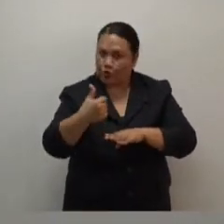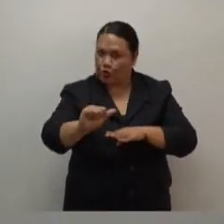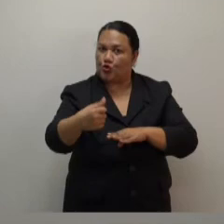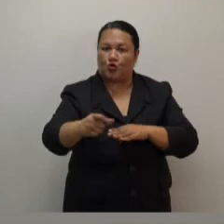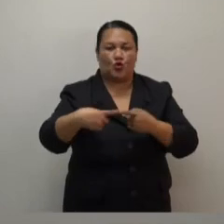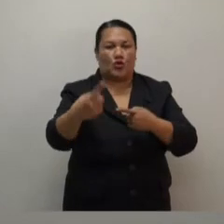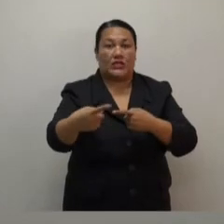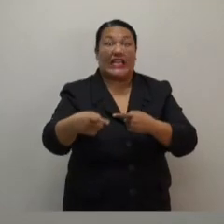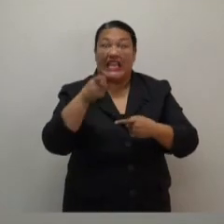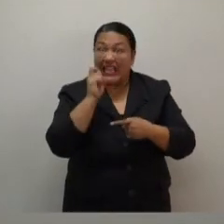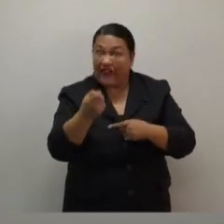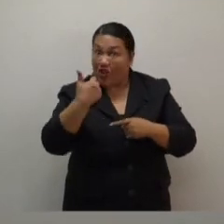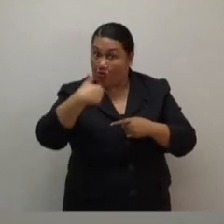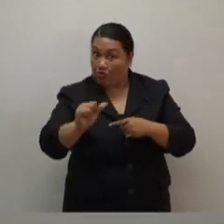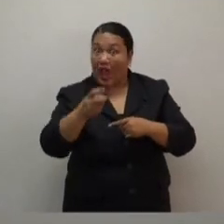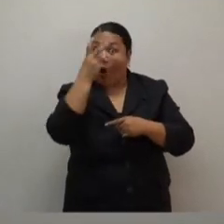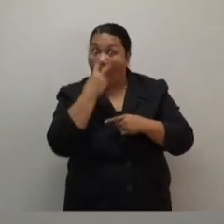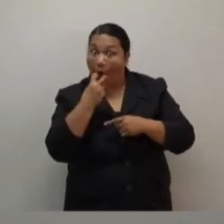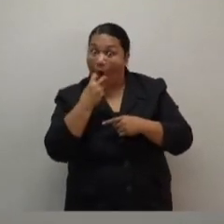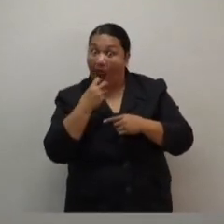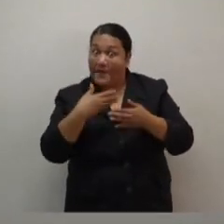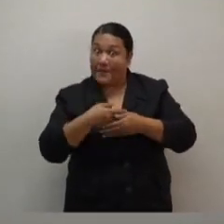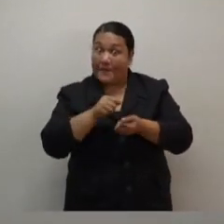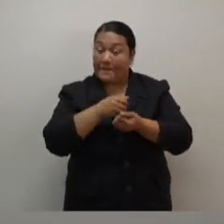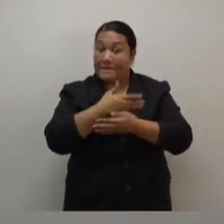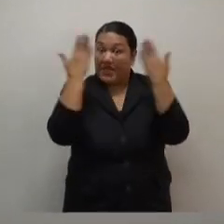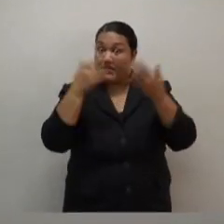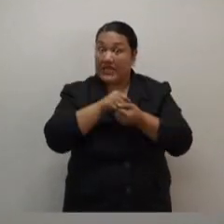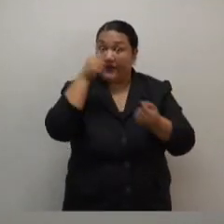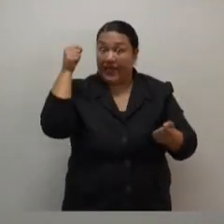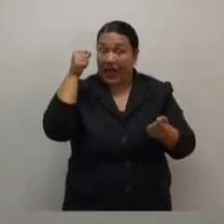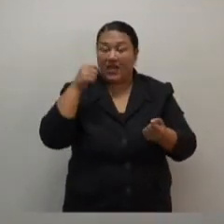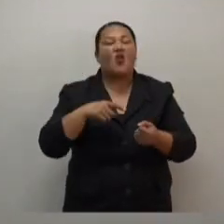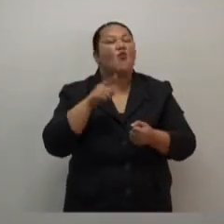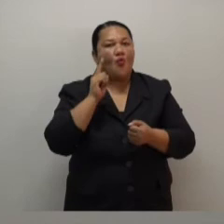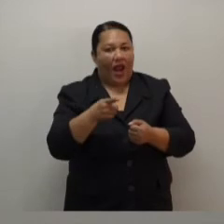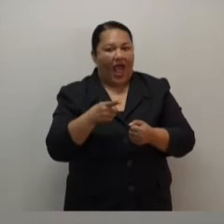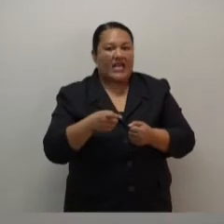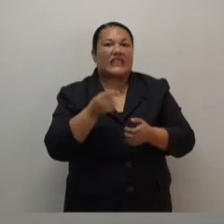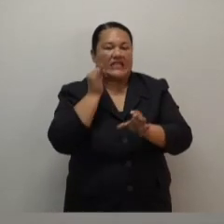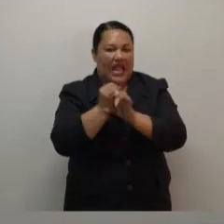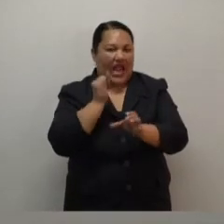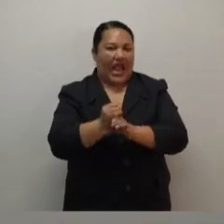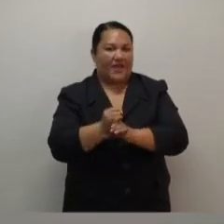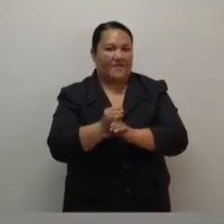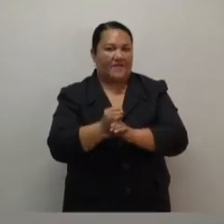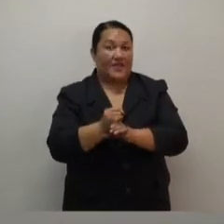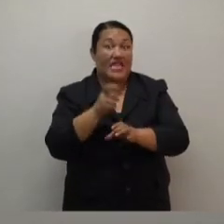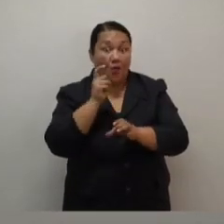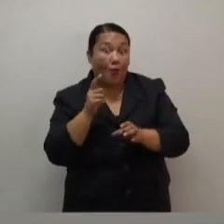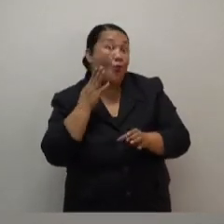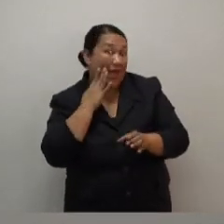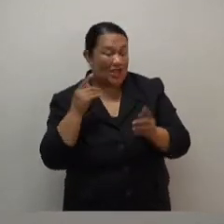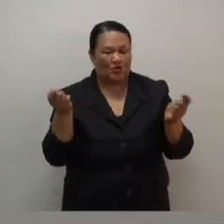under the False Information Act 2016. Just very quickly, we wanted to highlight the BDM